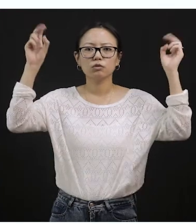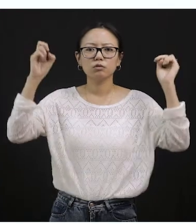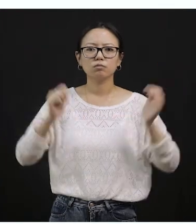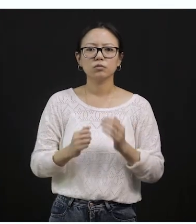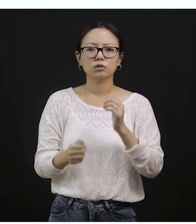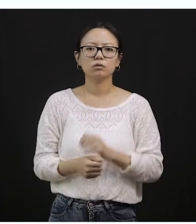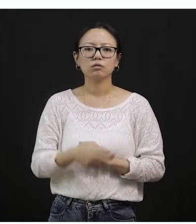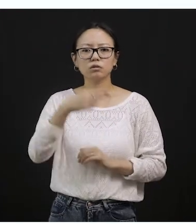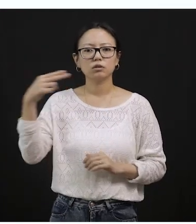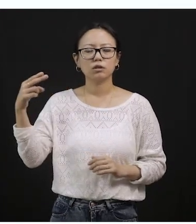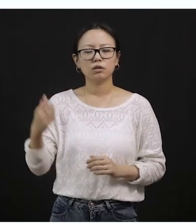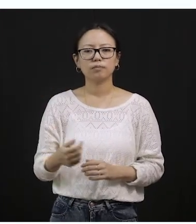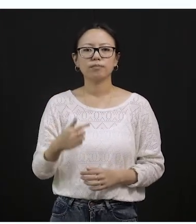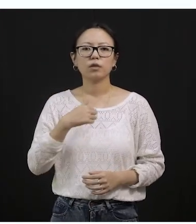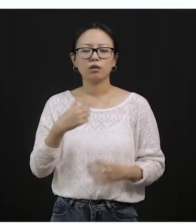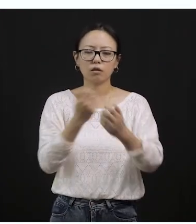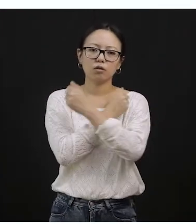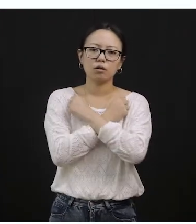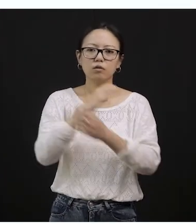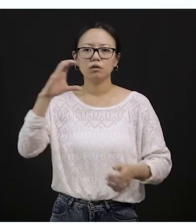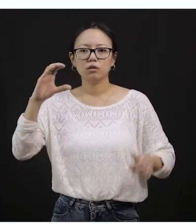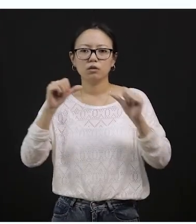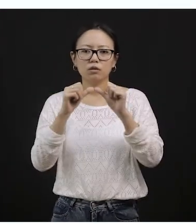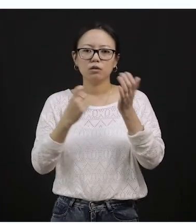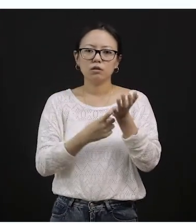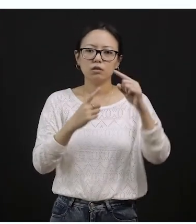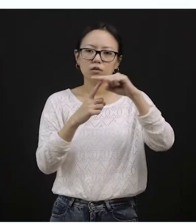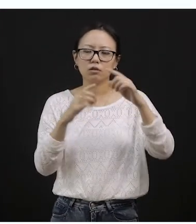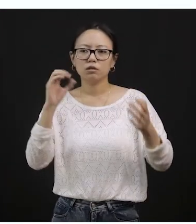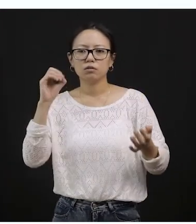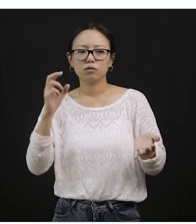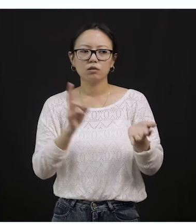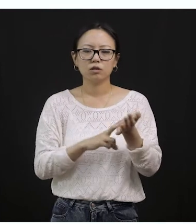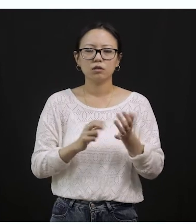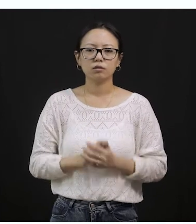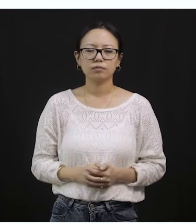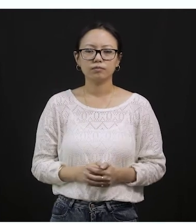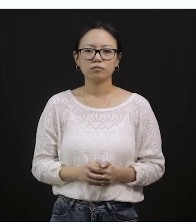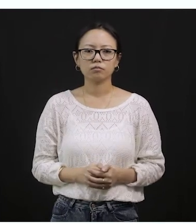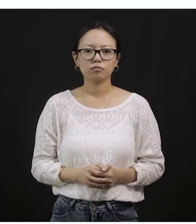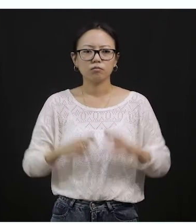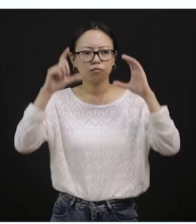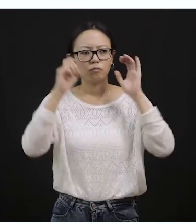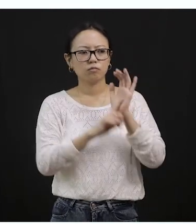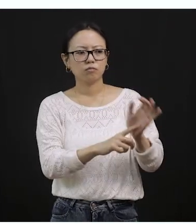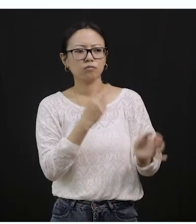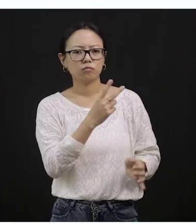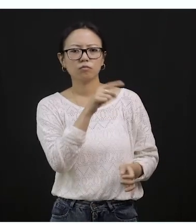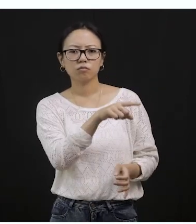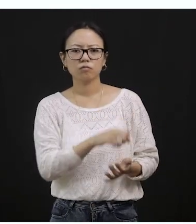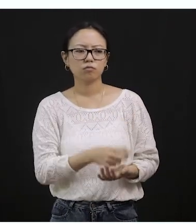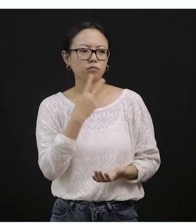chapter that we learned about. So this is a classwork again. So you have to look at the picture and you have to write their names